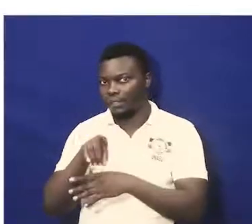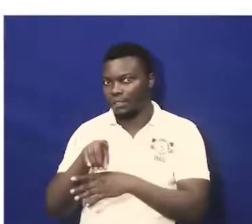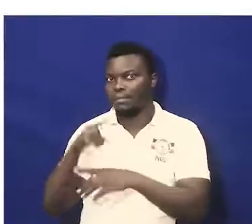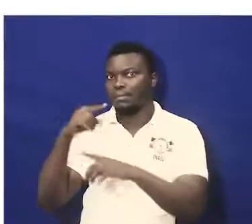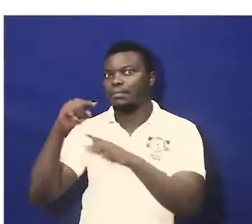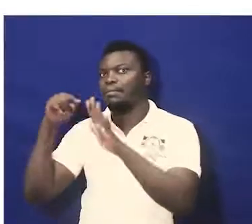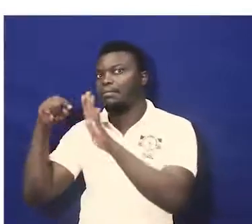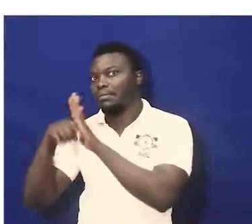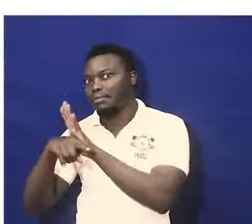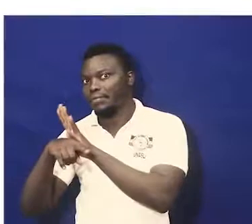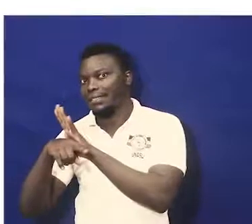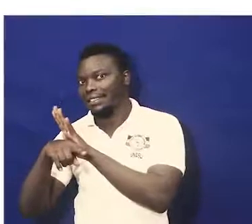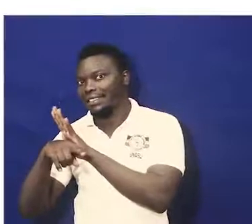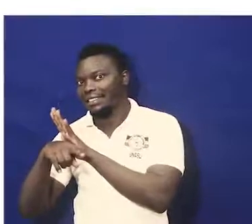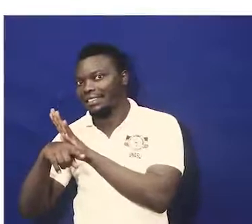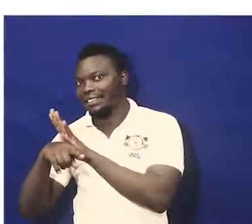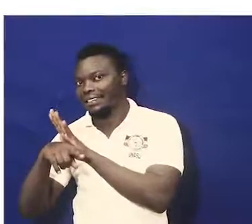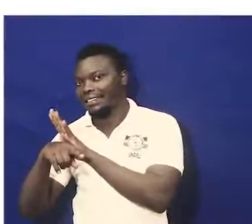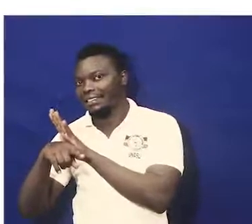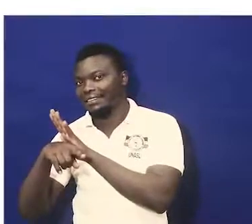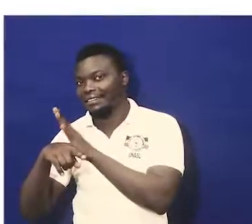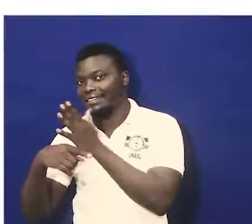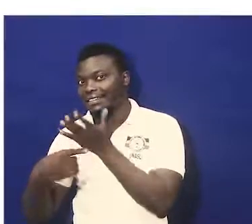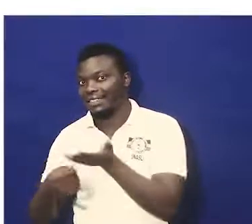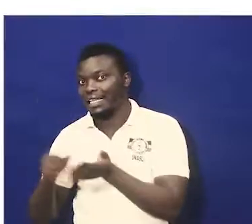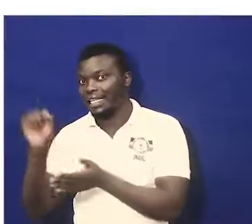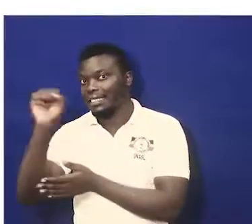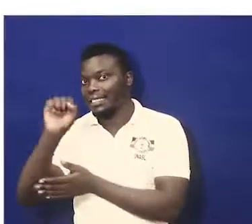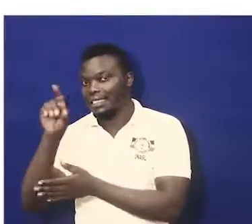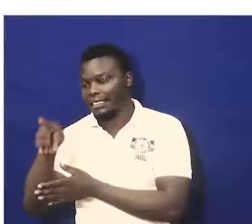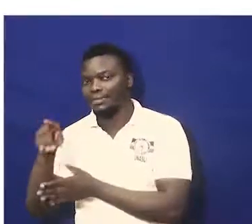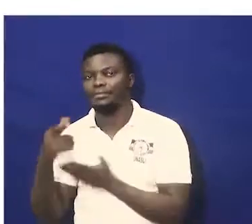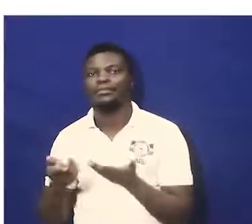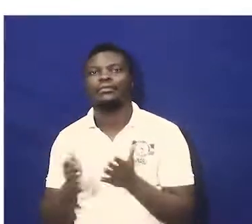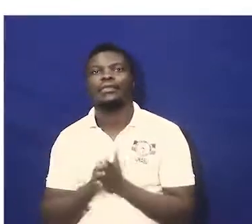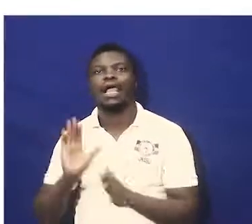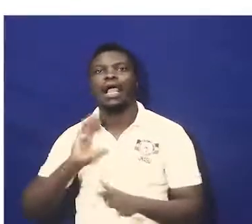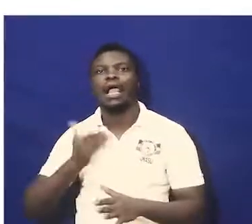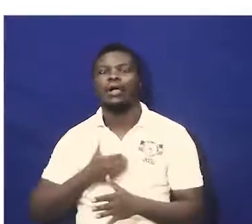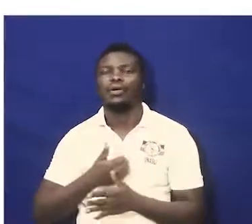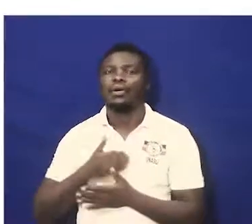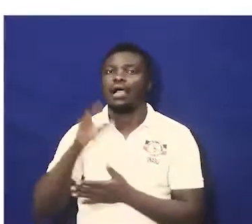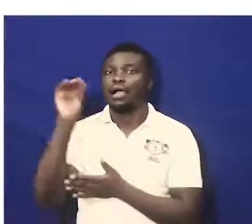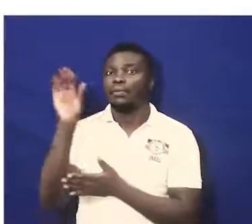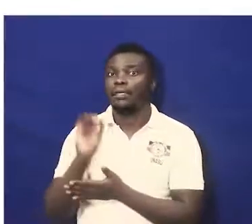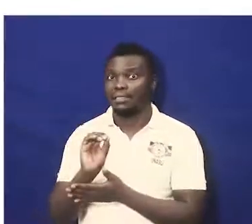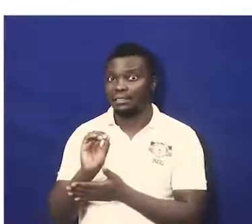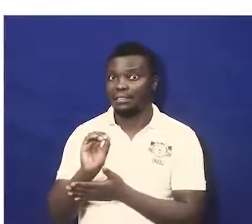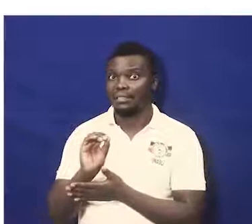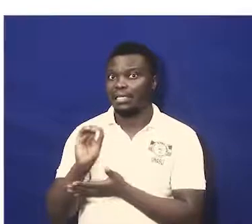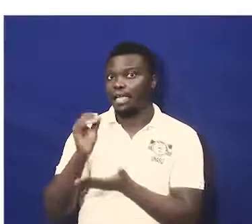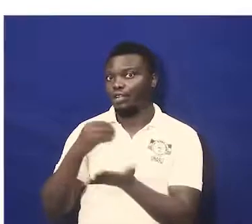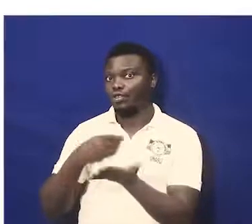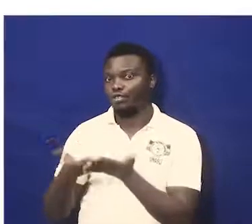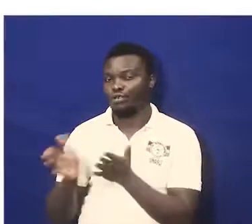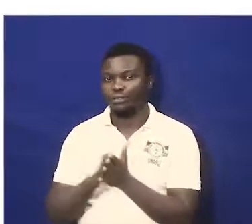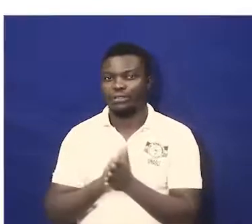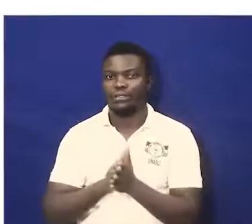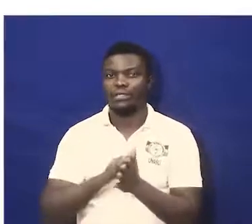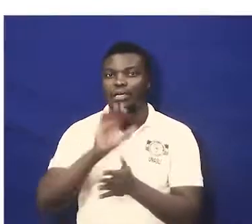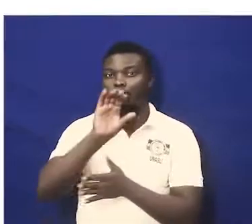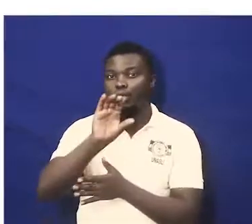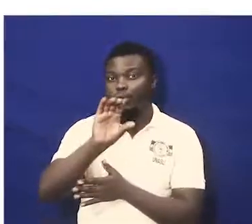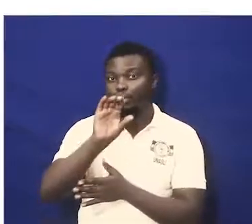selling price. So our percentage loss is going to be cost price